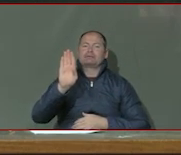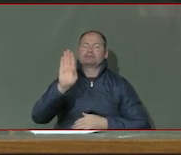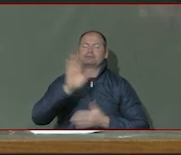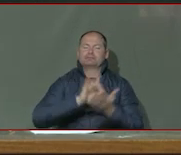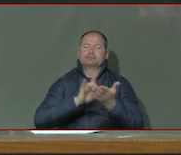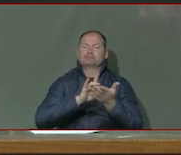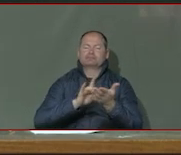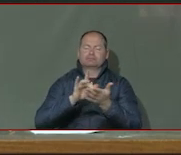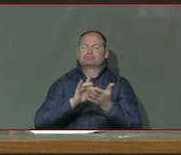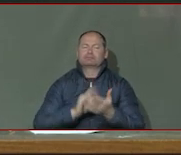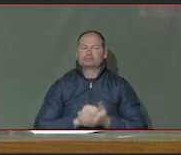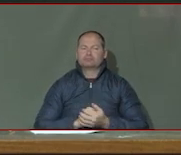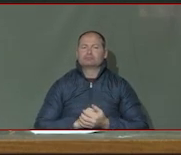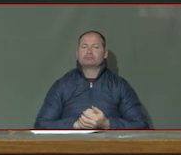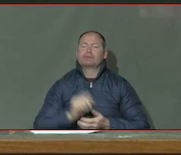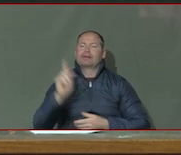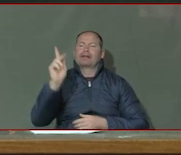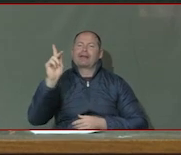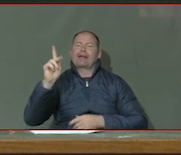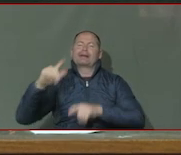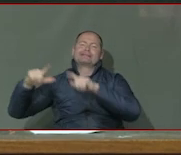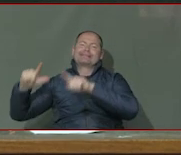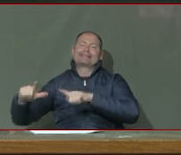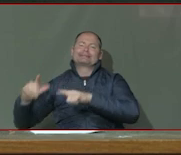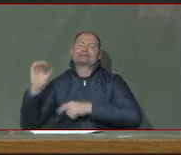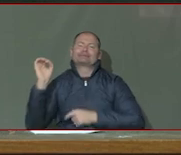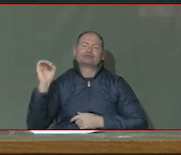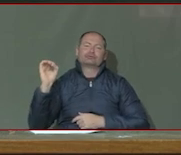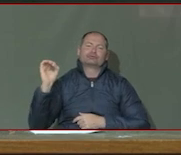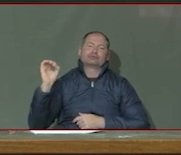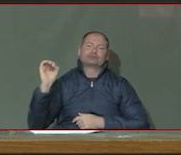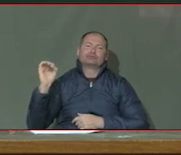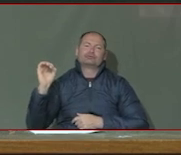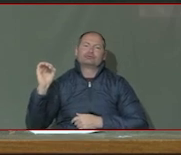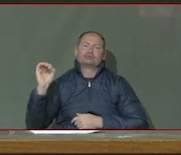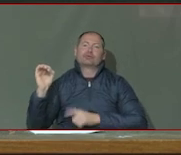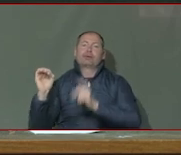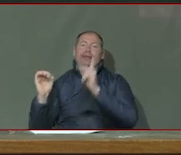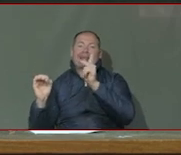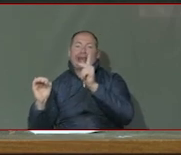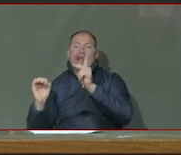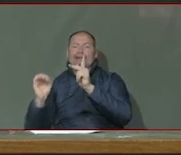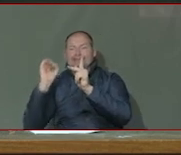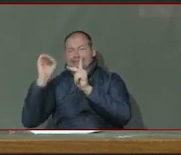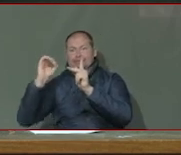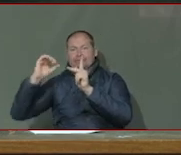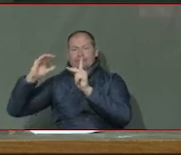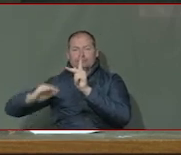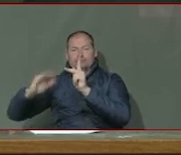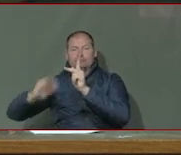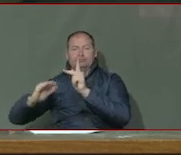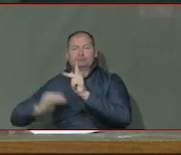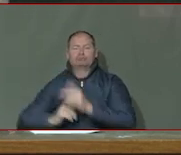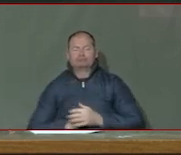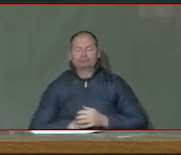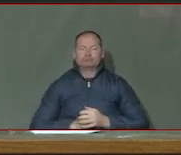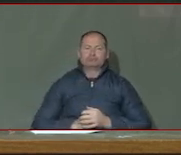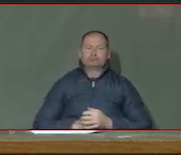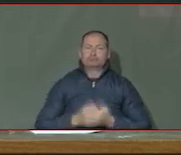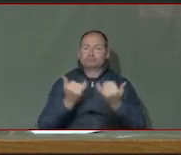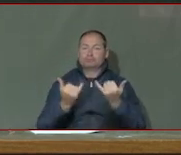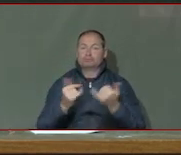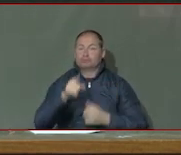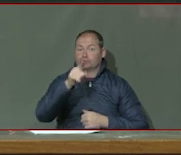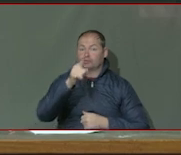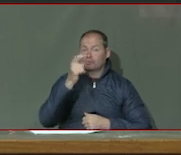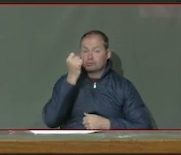where k is less than 0. Okay, now people, you need to understand